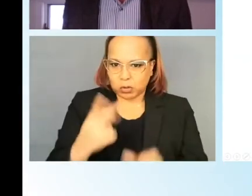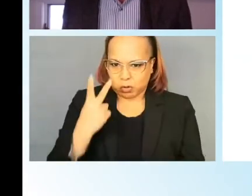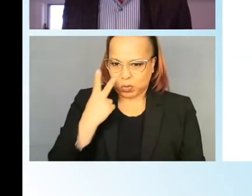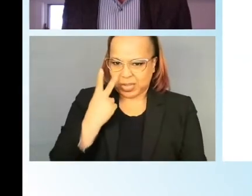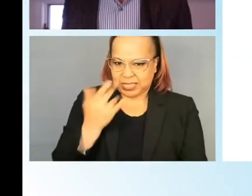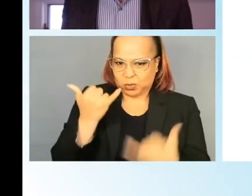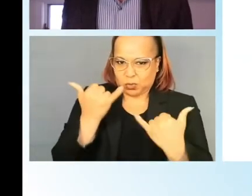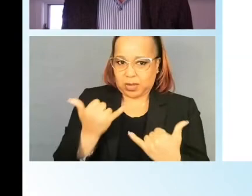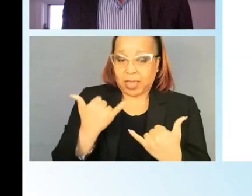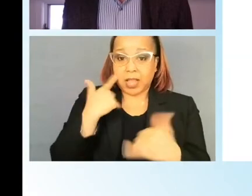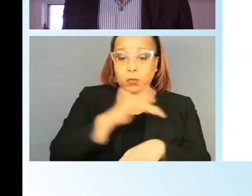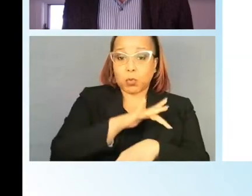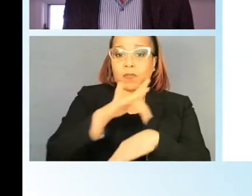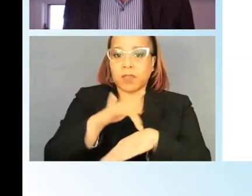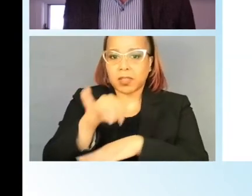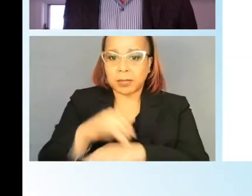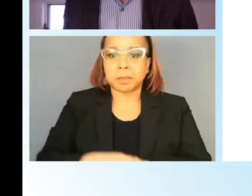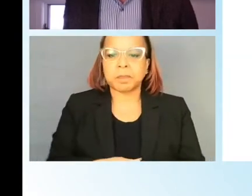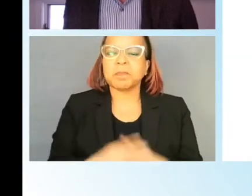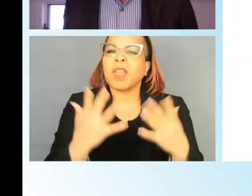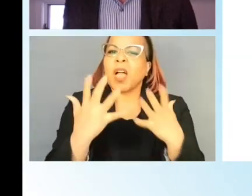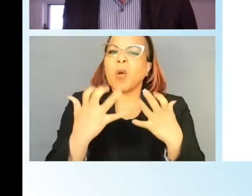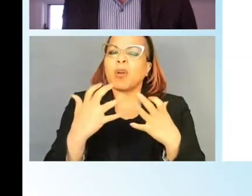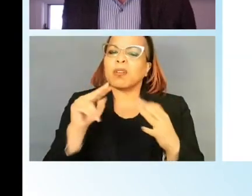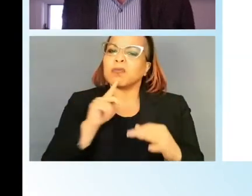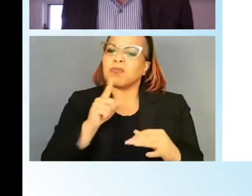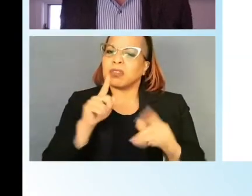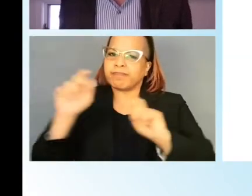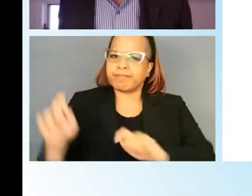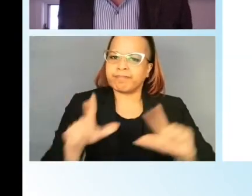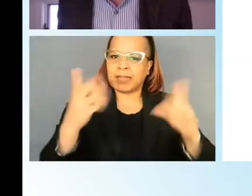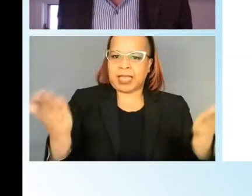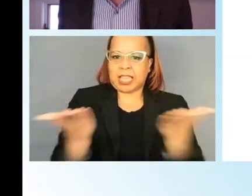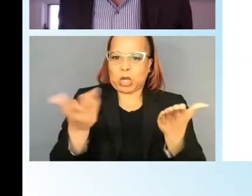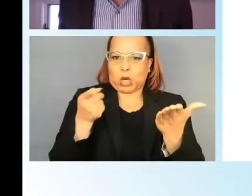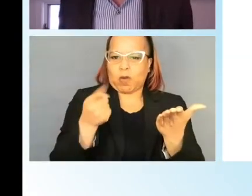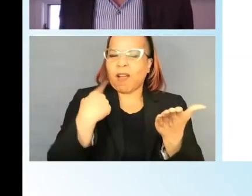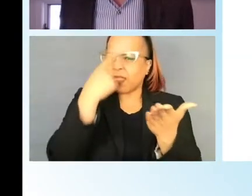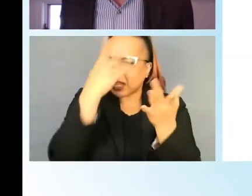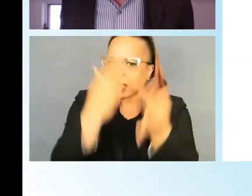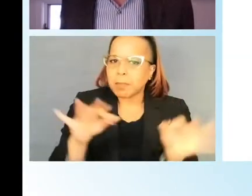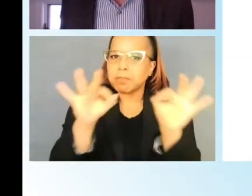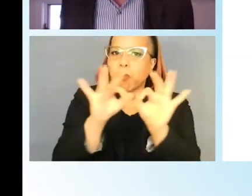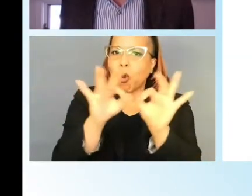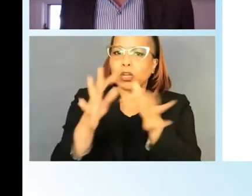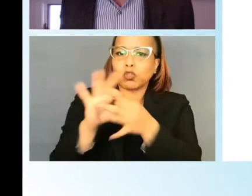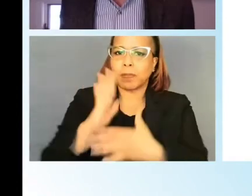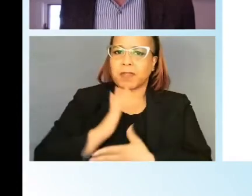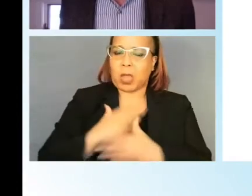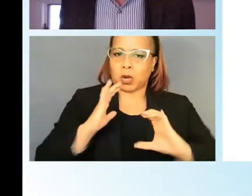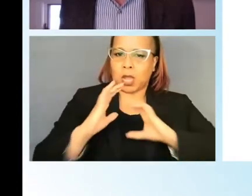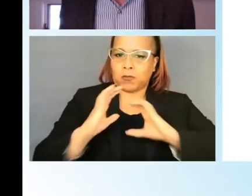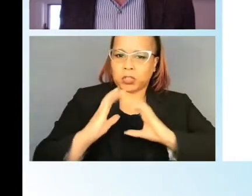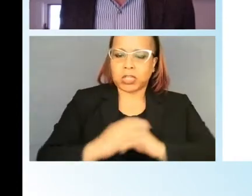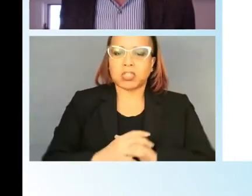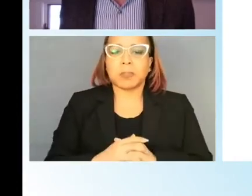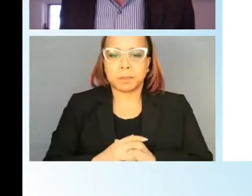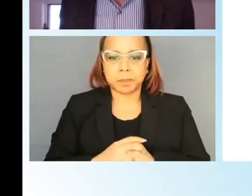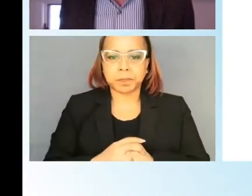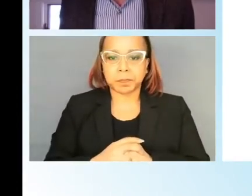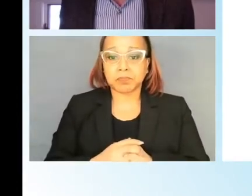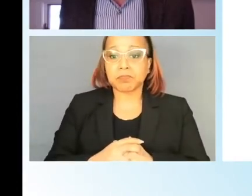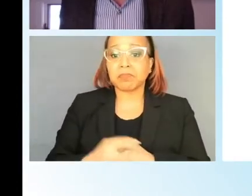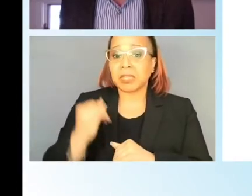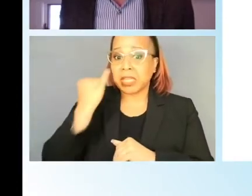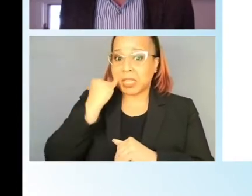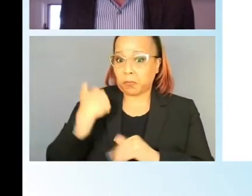if you were to visit it. And I wanted to bring it up here because I think it's important in terms of our conversations. If we have